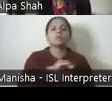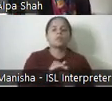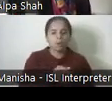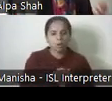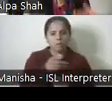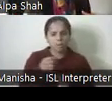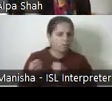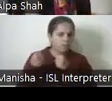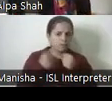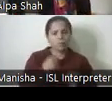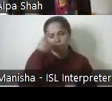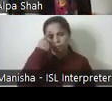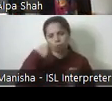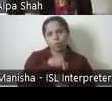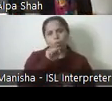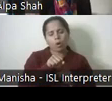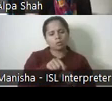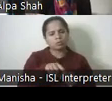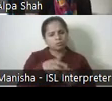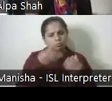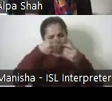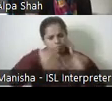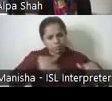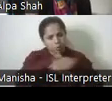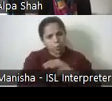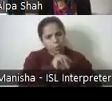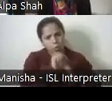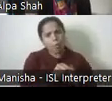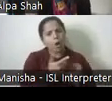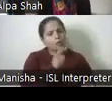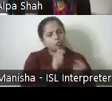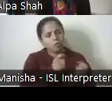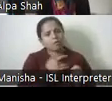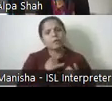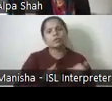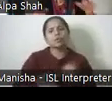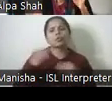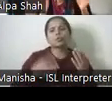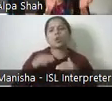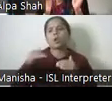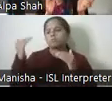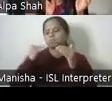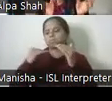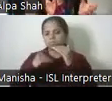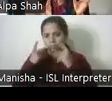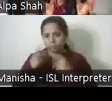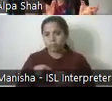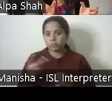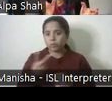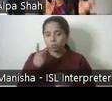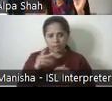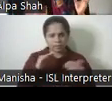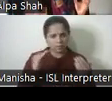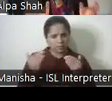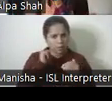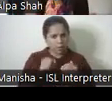force of internal stratification and new hierarchies within those societies. So together, these twin